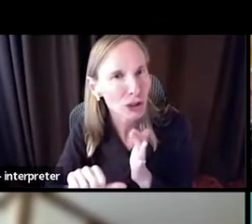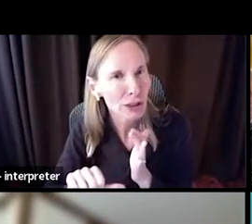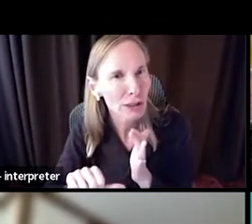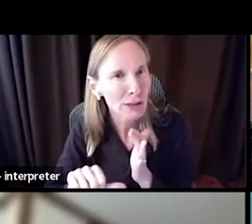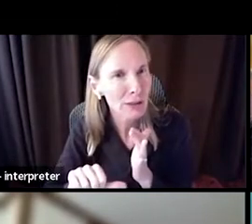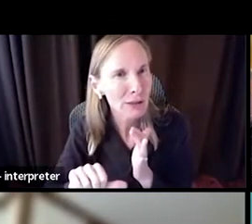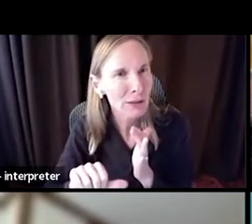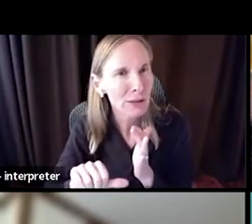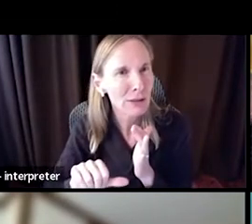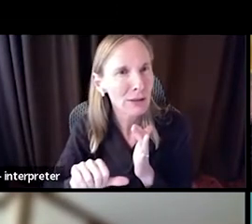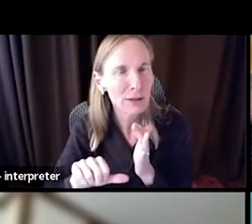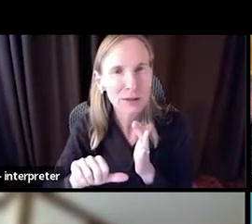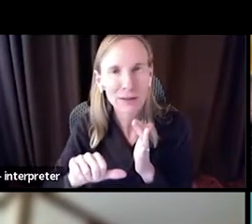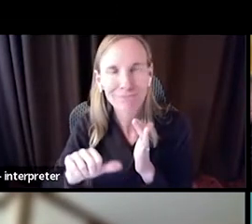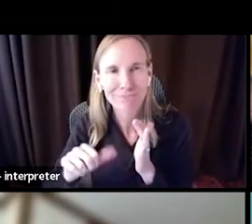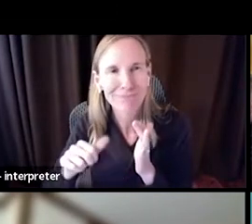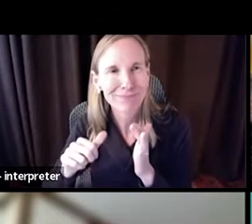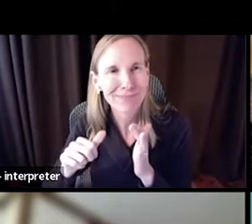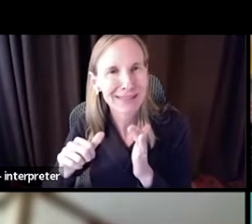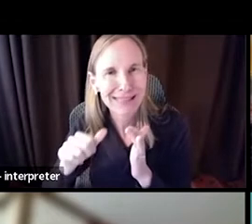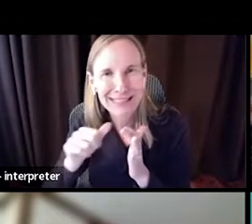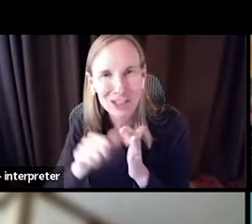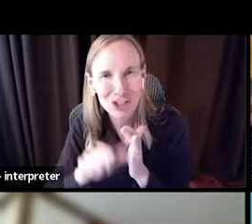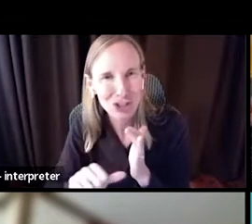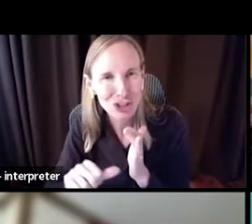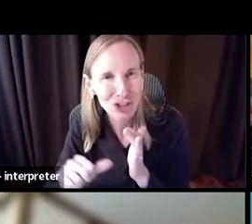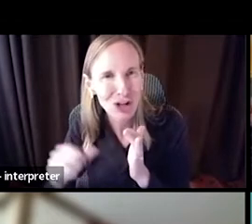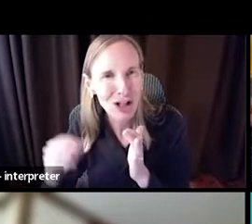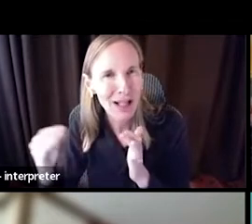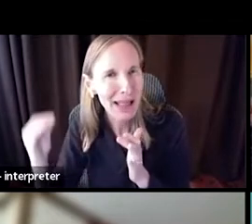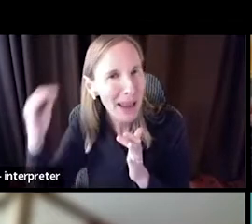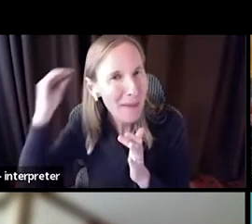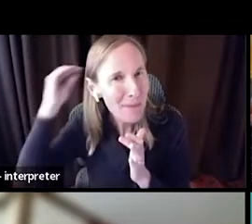tear or implant? Cochlear